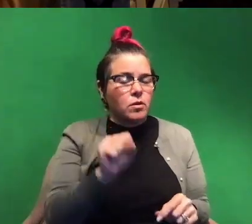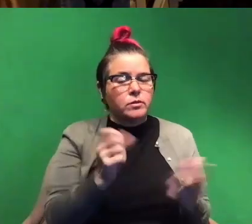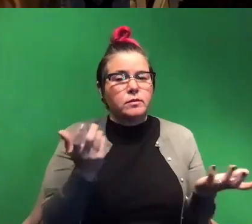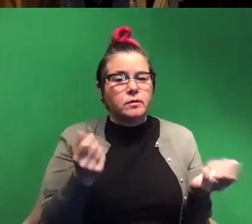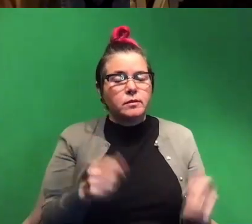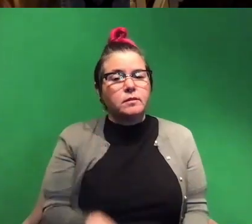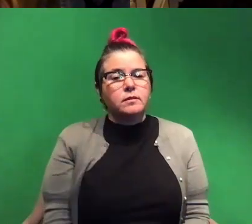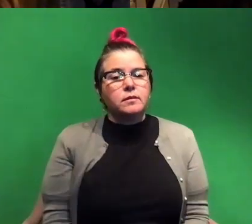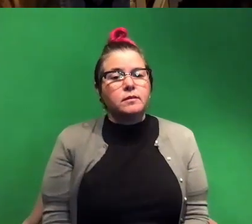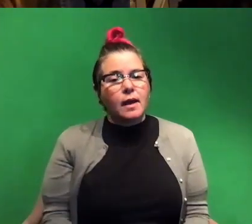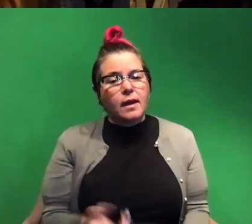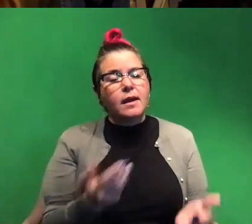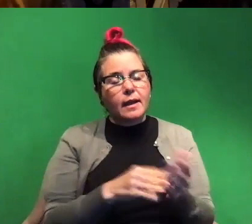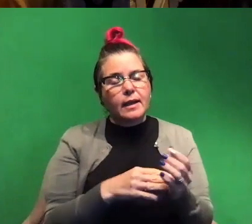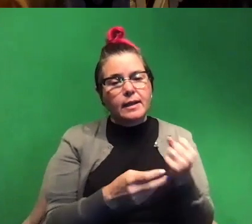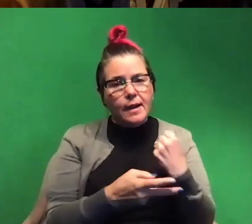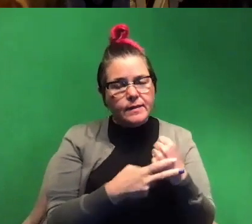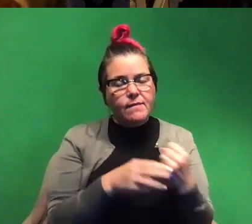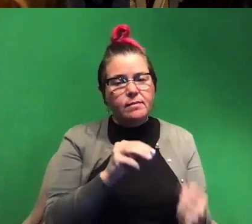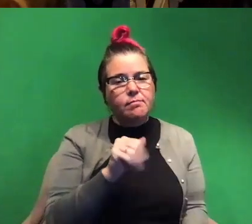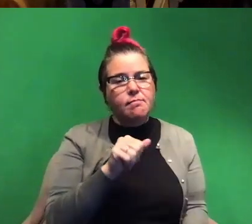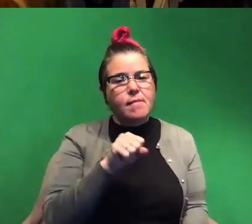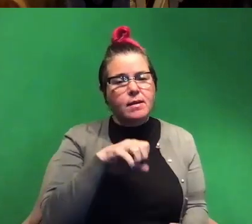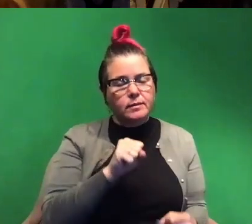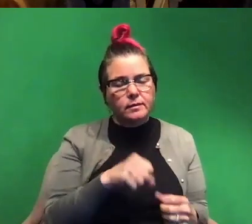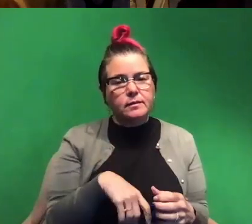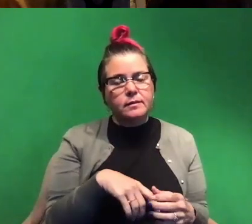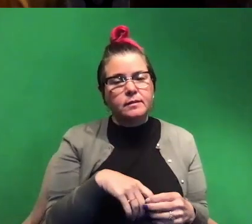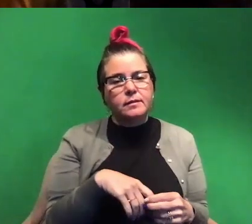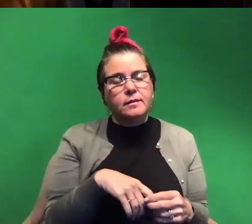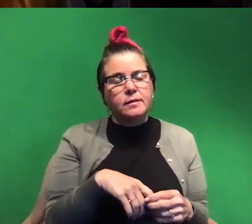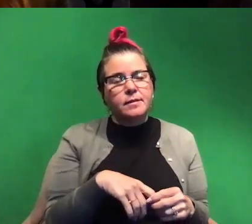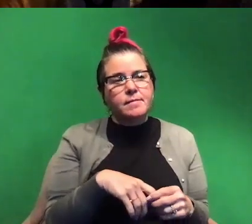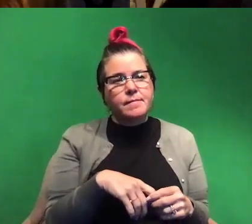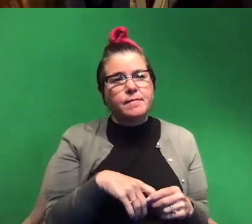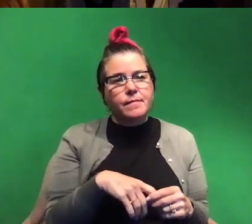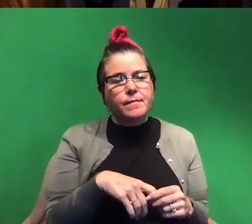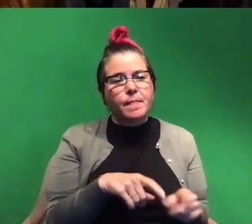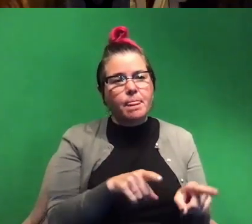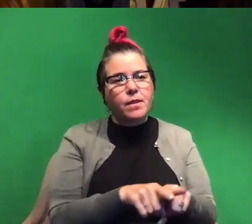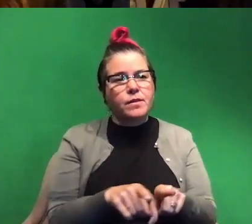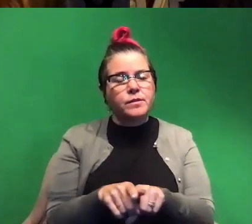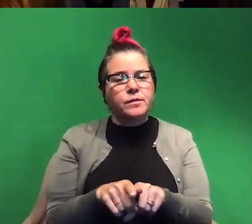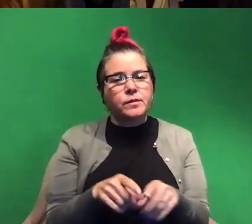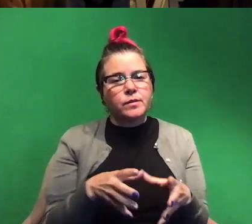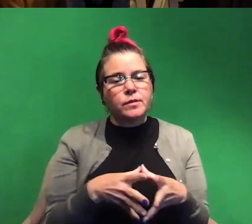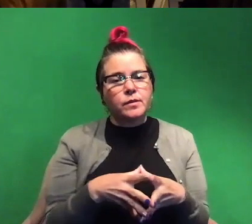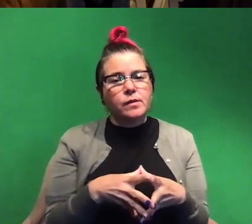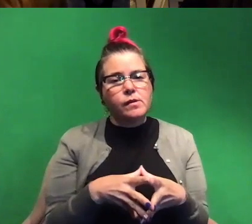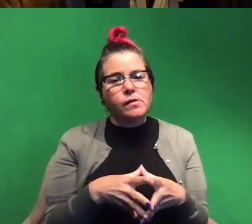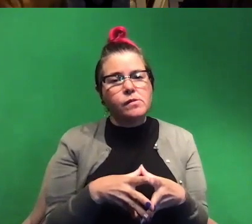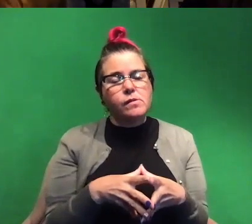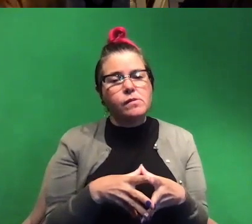you know, saving mass. We also, with like the